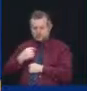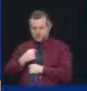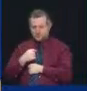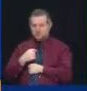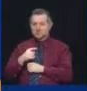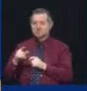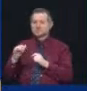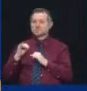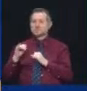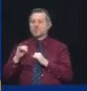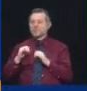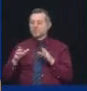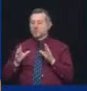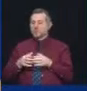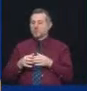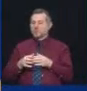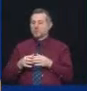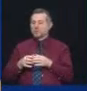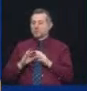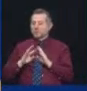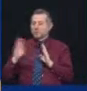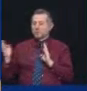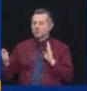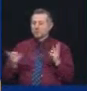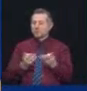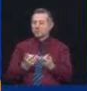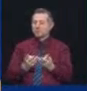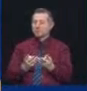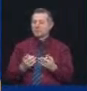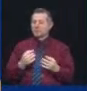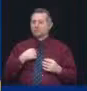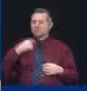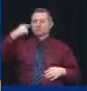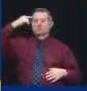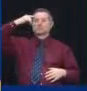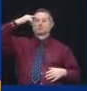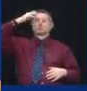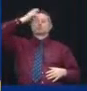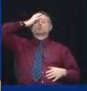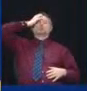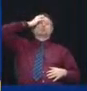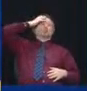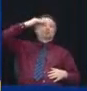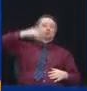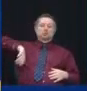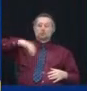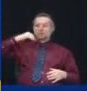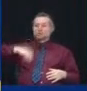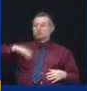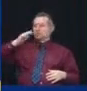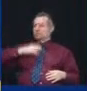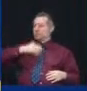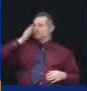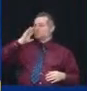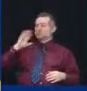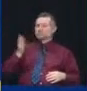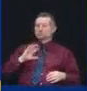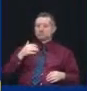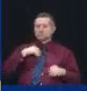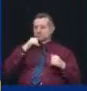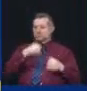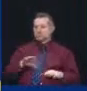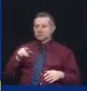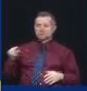room together. I think to myself, God forbid these other people got